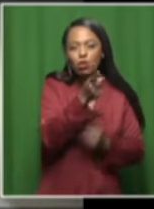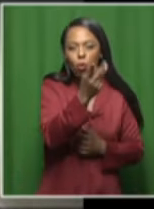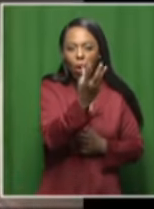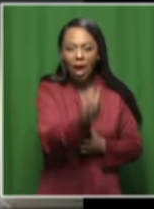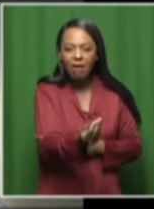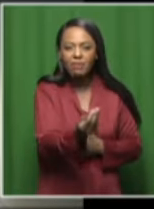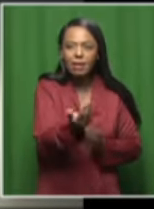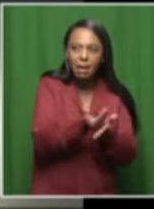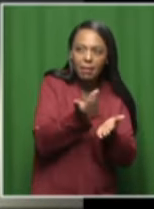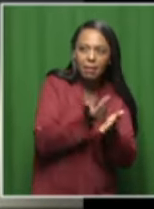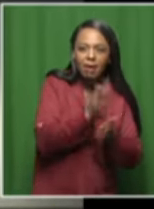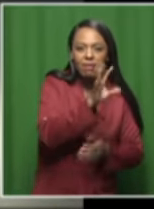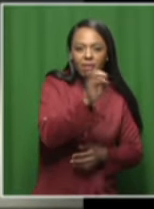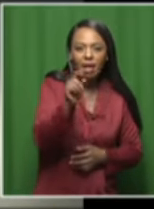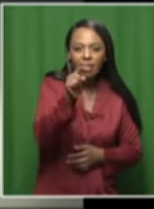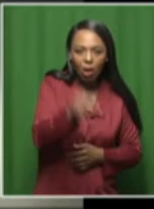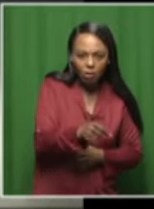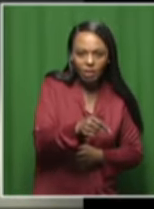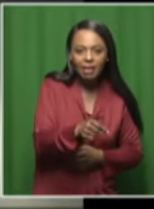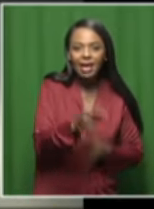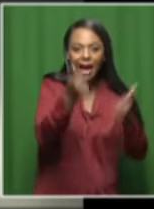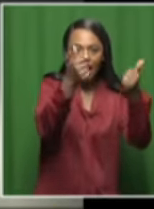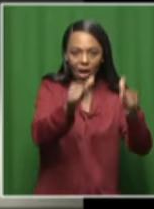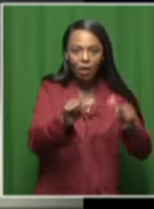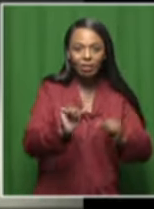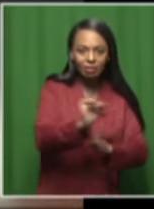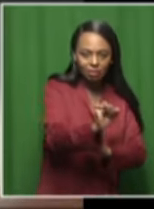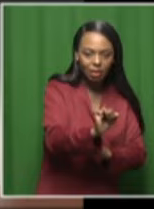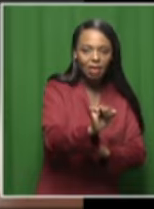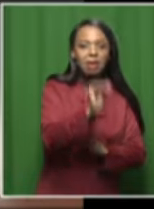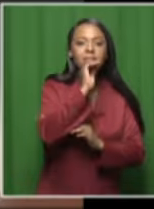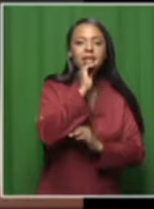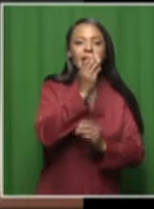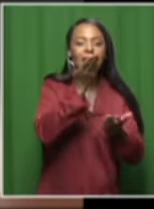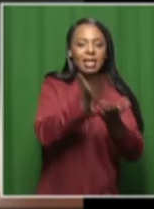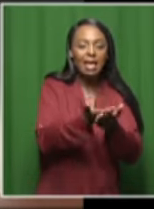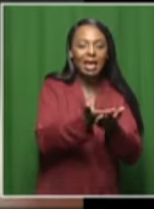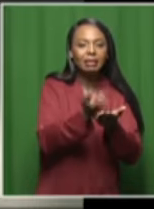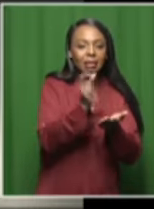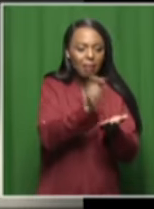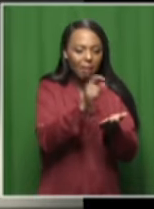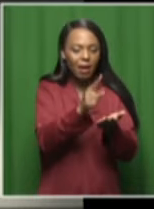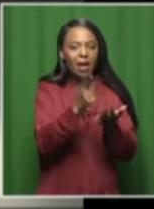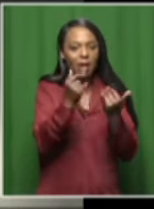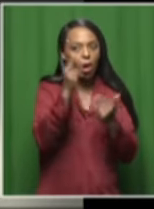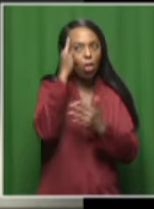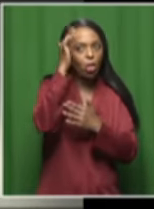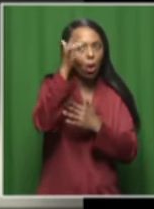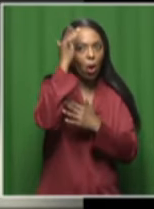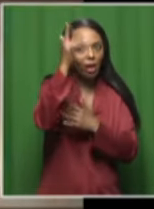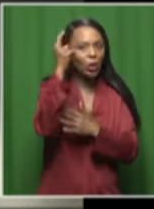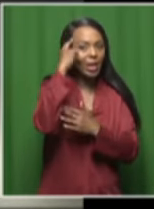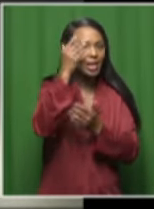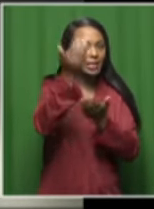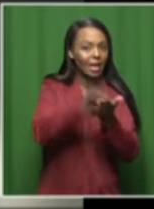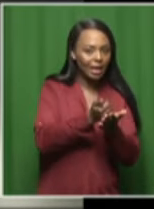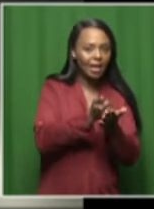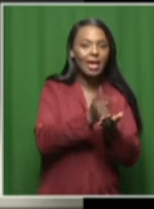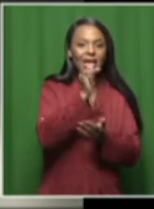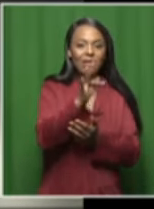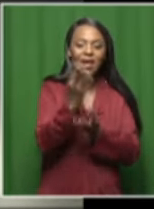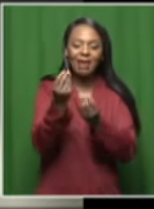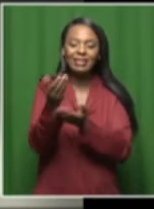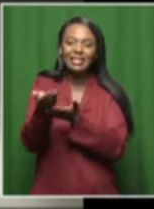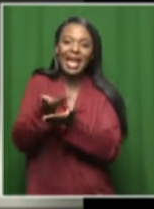if you have, you know, 500,000 in that account, in theory, that's what you could take. Of course, if you've got that much in your savings account, you've got even more